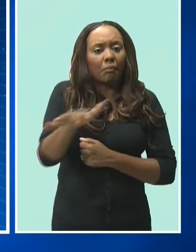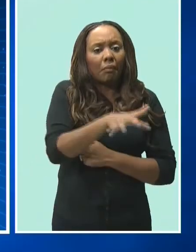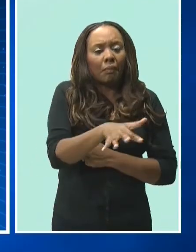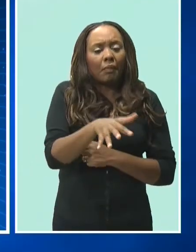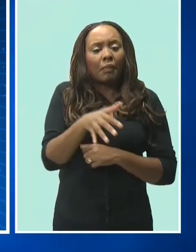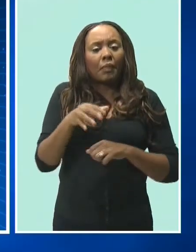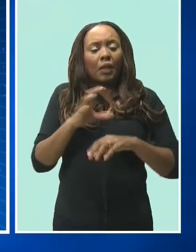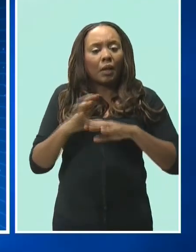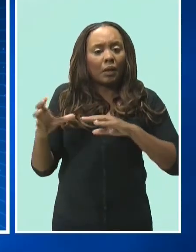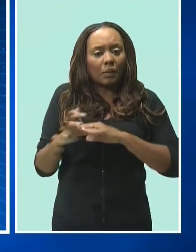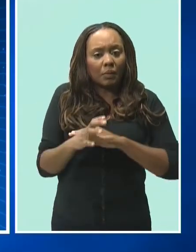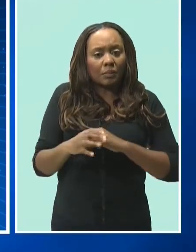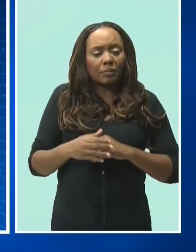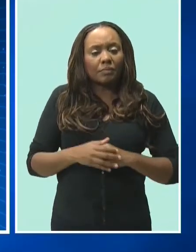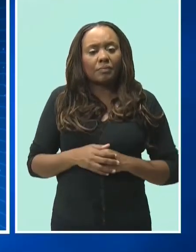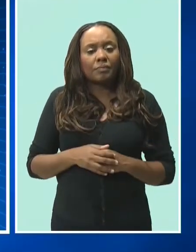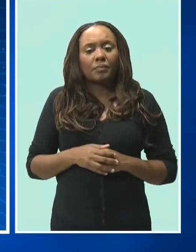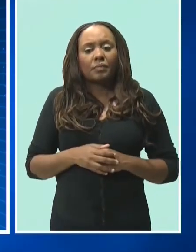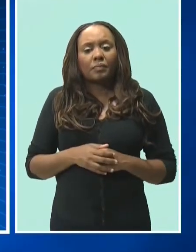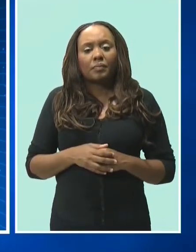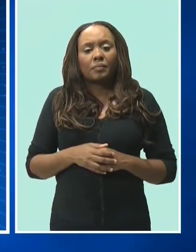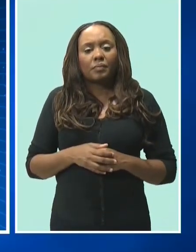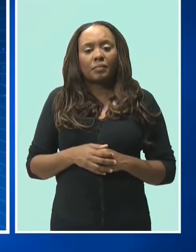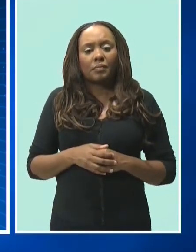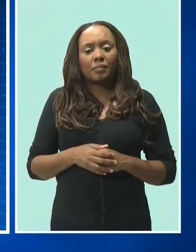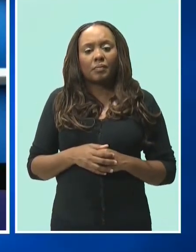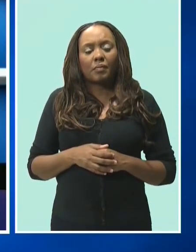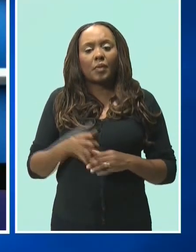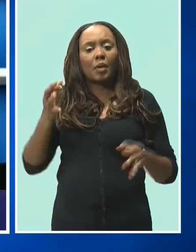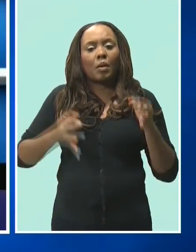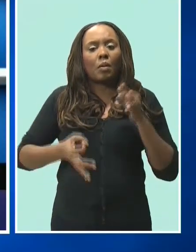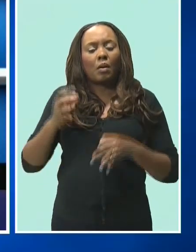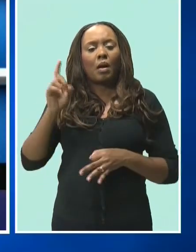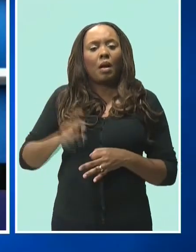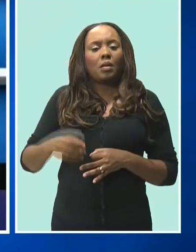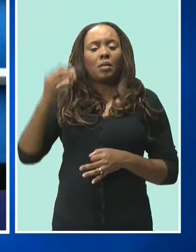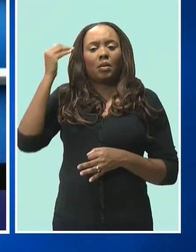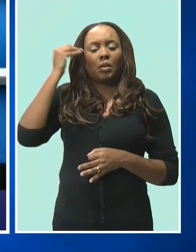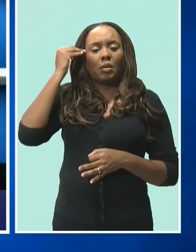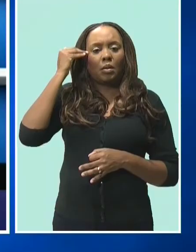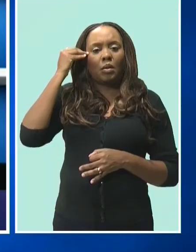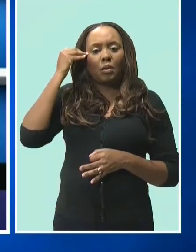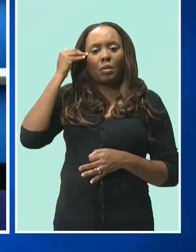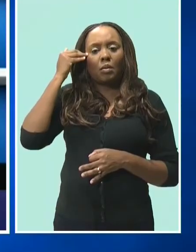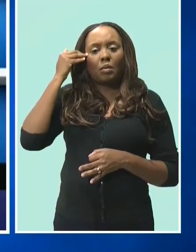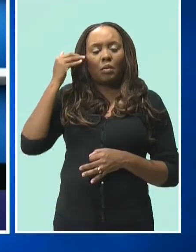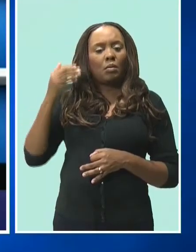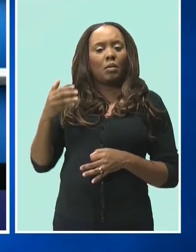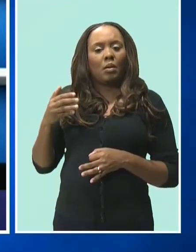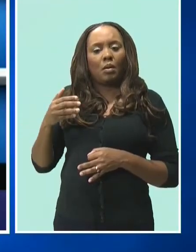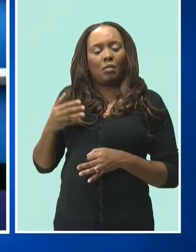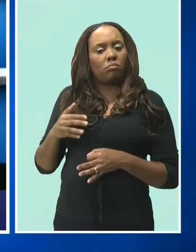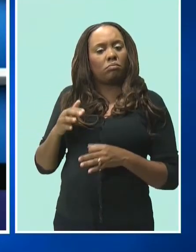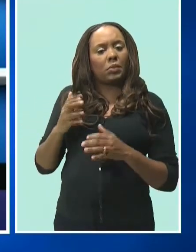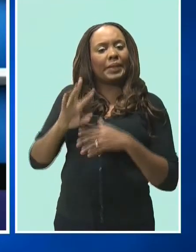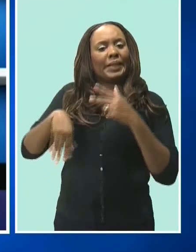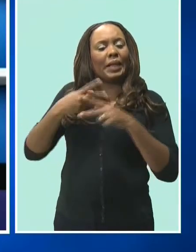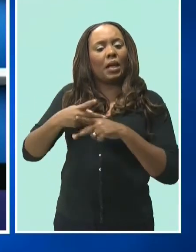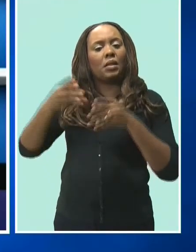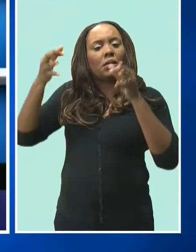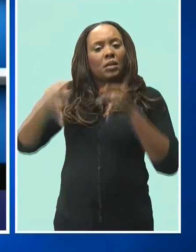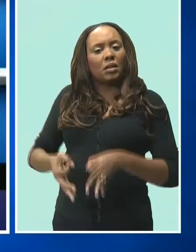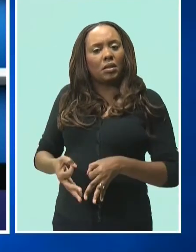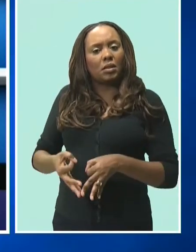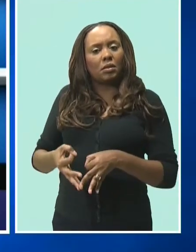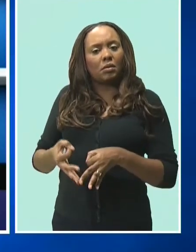It has to think about its own position. President of the Caribbean Guyana Institute for Democracy, Rickford